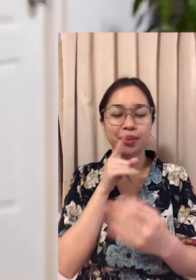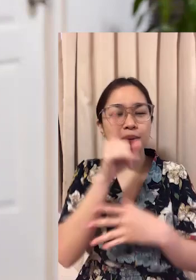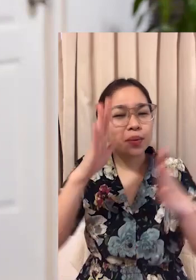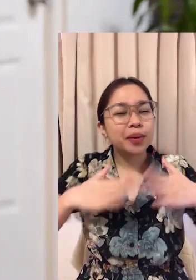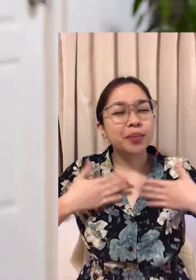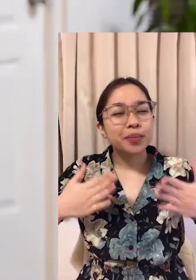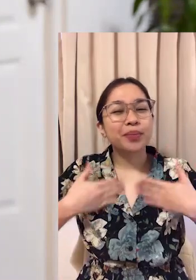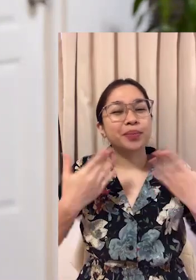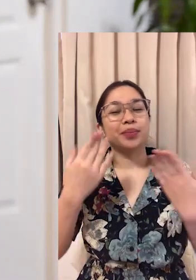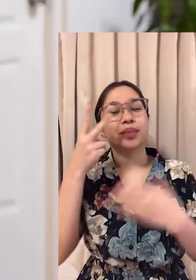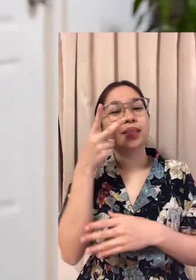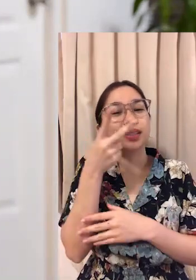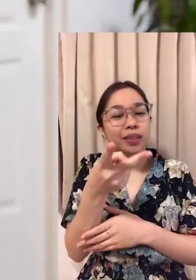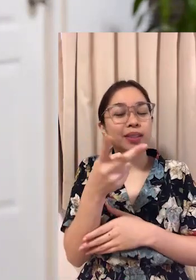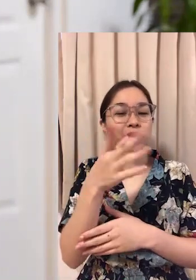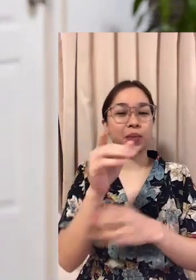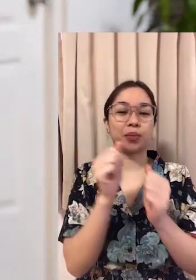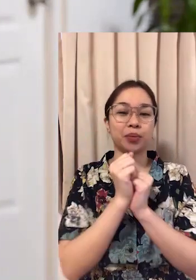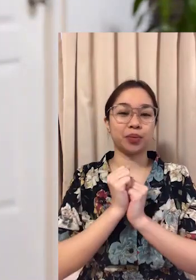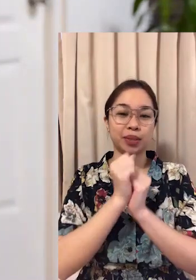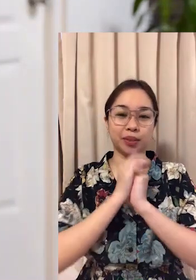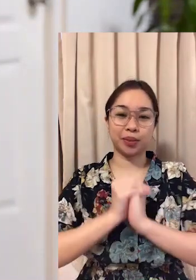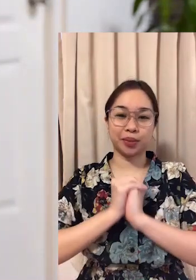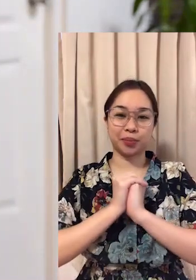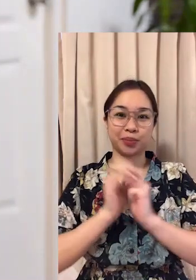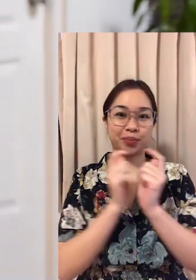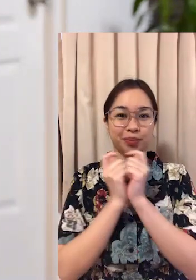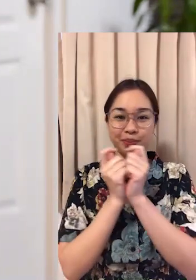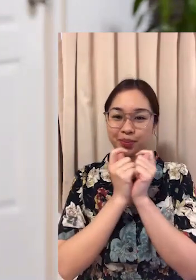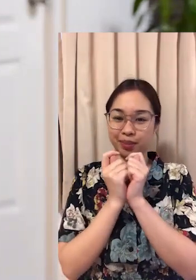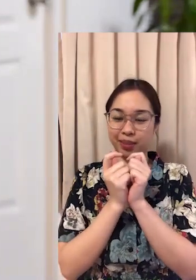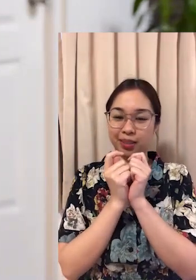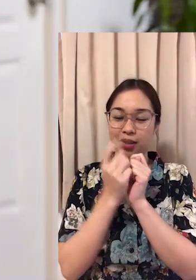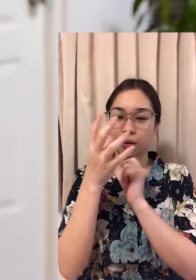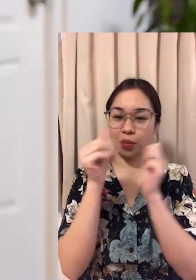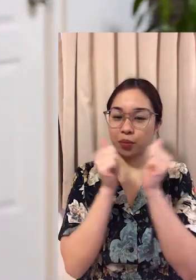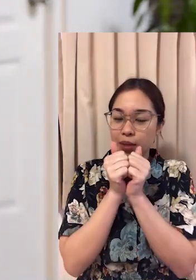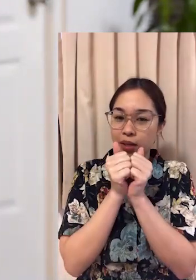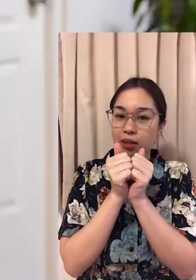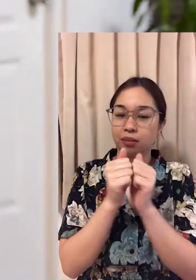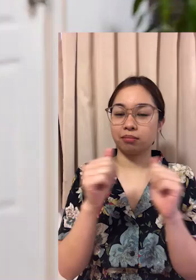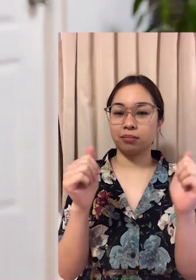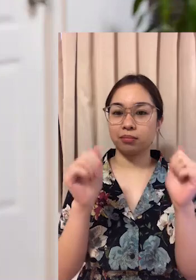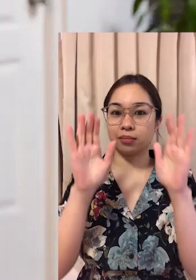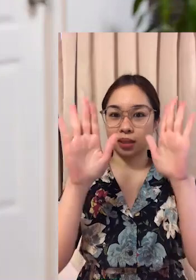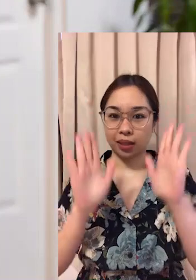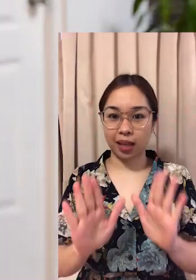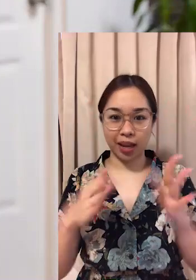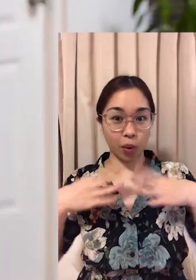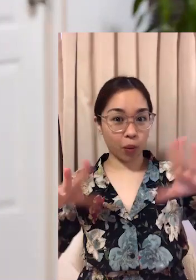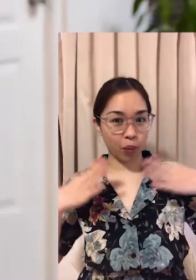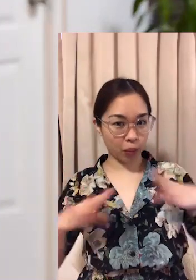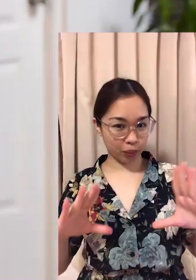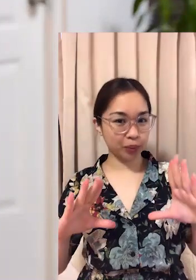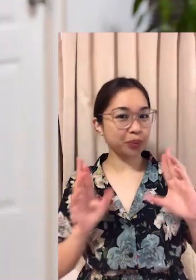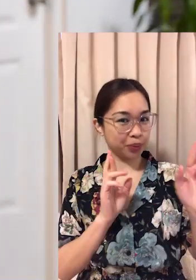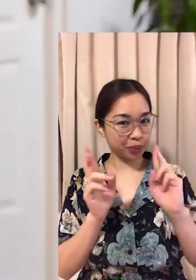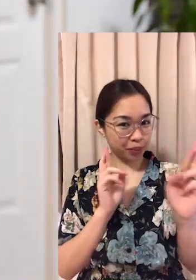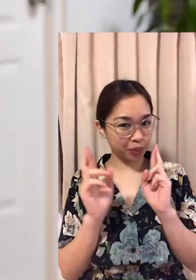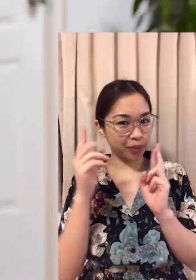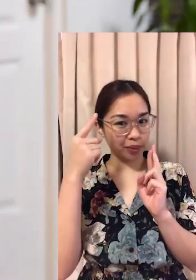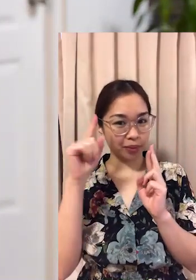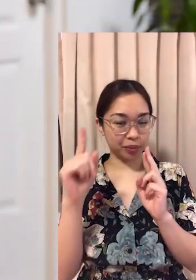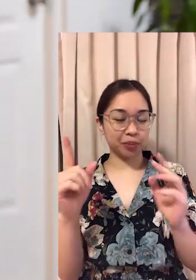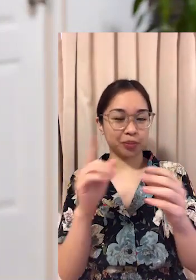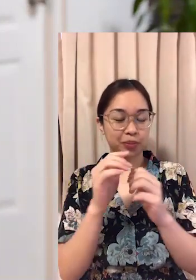makitang nag-worship kayo ng sabay-sabay at naka-Sunday attire pa for the Lord. Nakaka-bless po kayo. Ilang